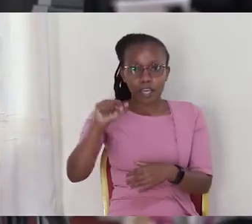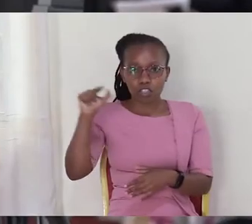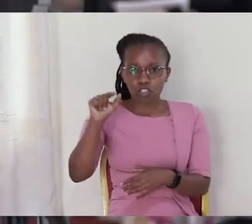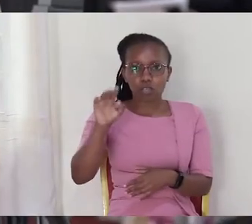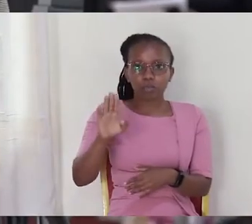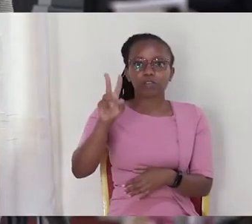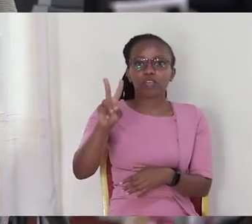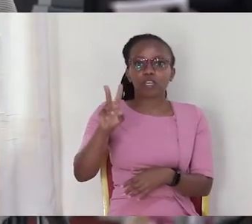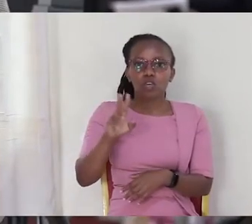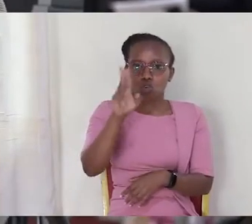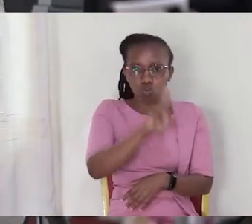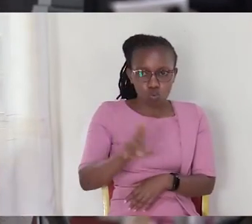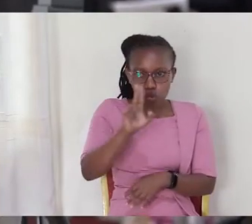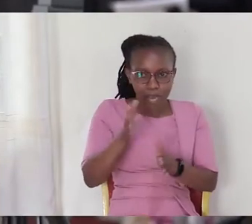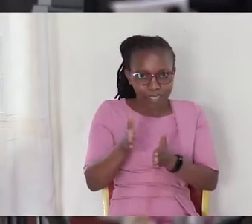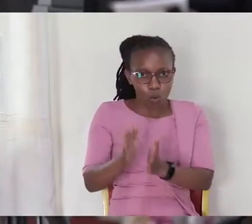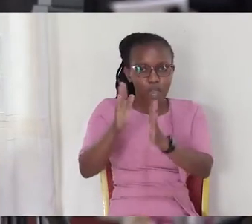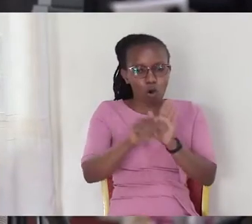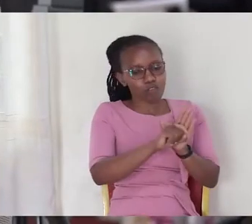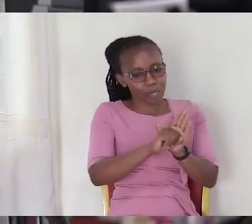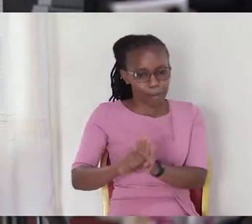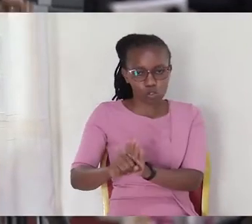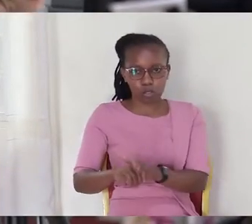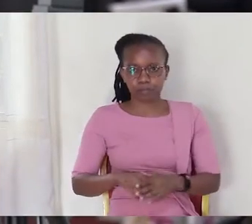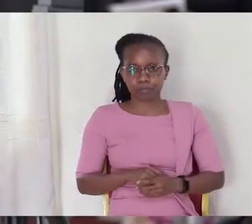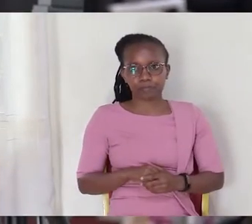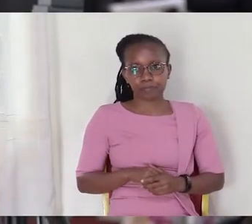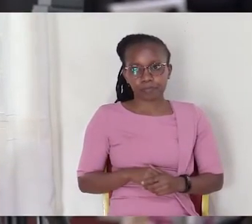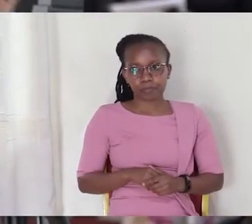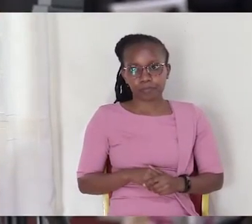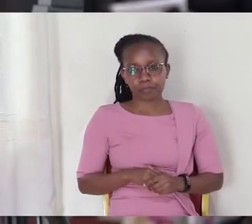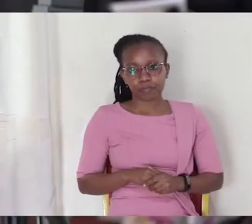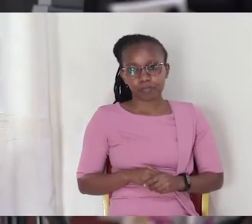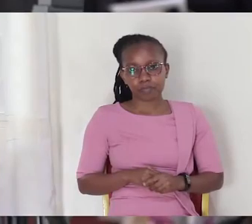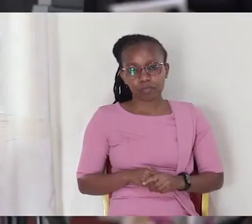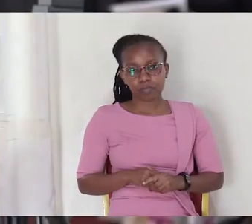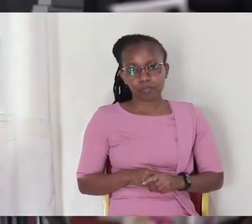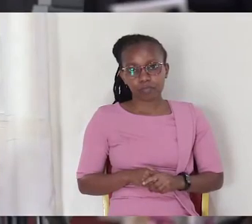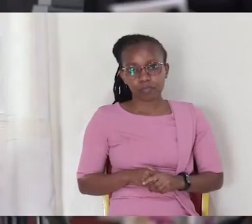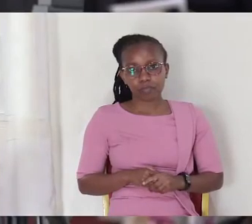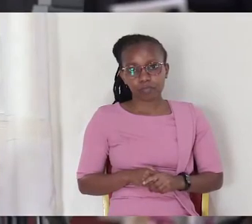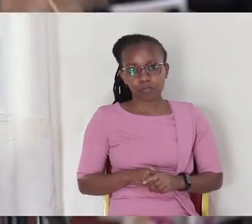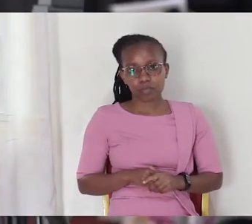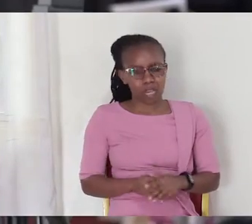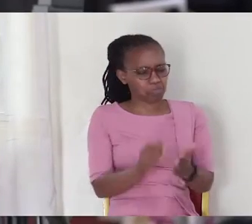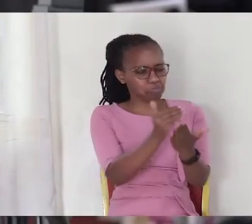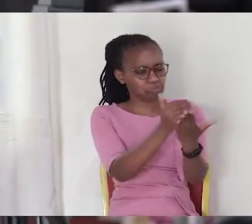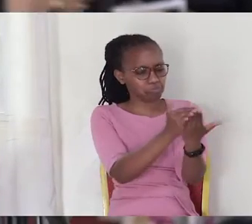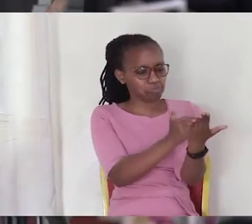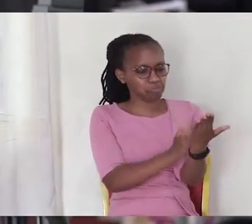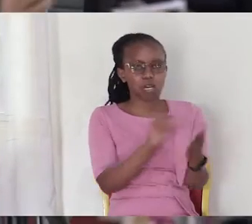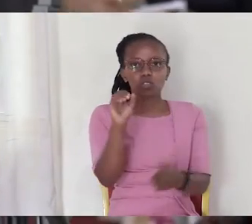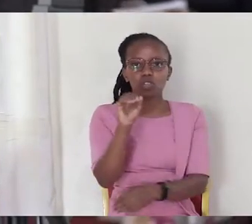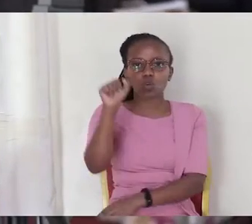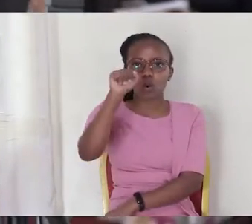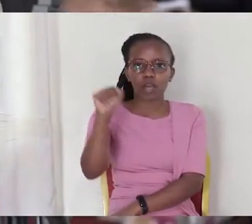is used as a tool of suppression. And in most cases, actually, we don't end up documenting SGBV the